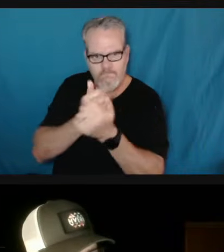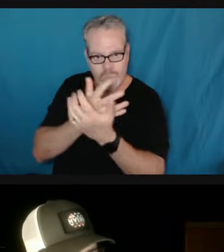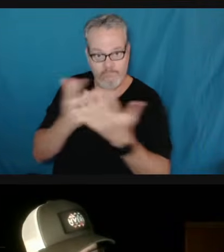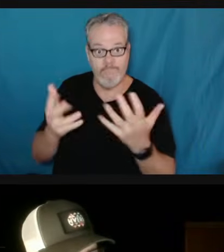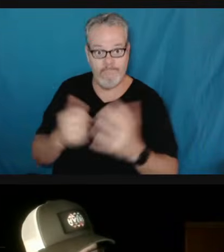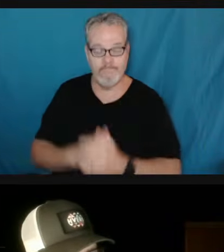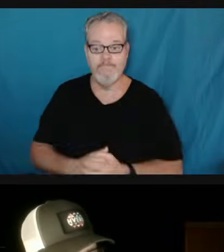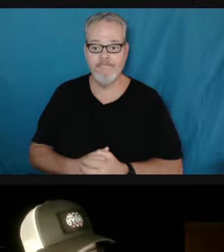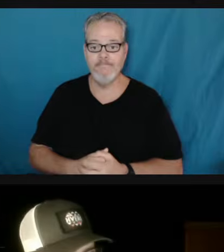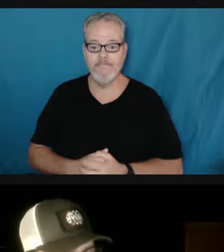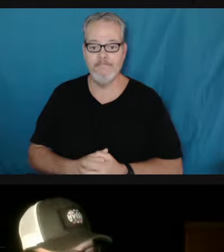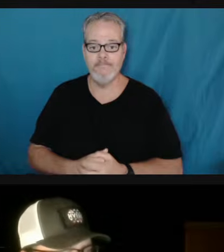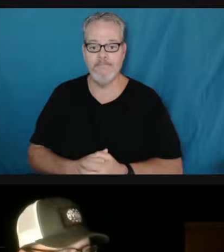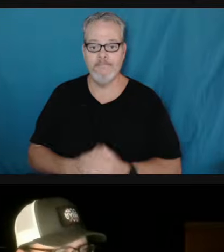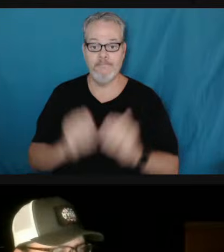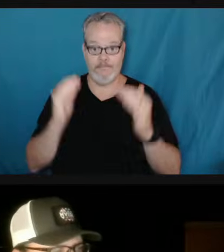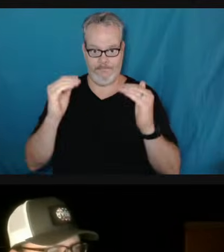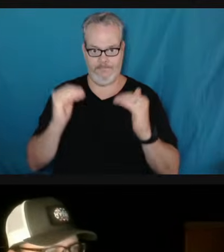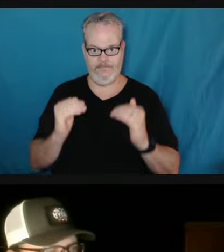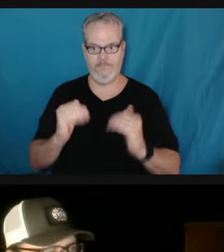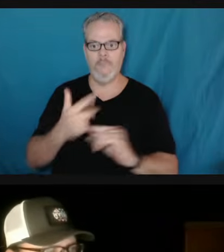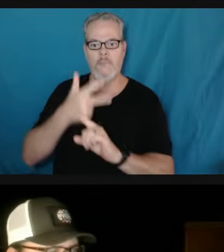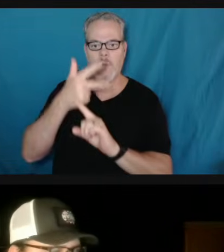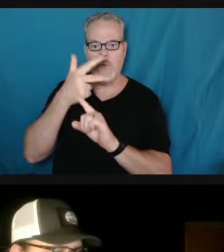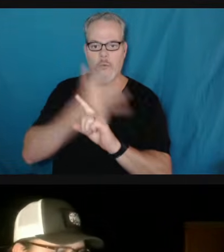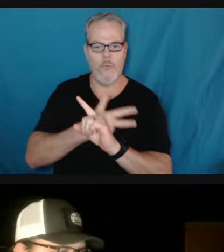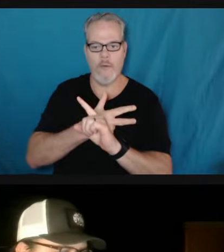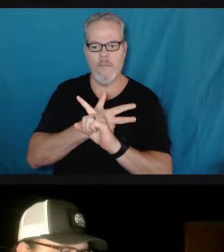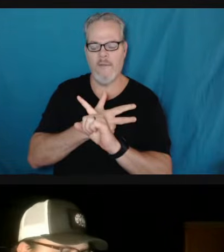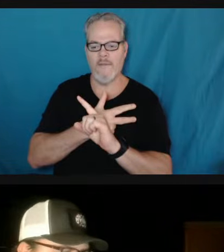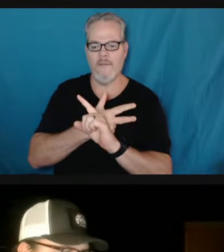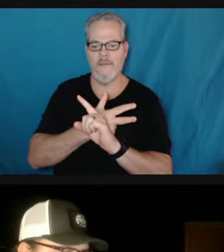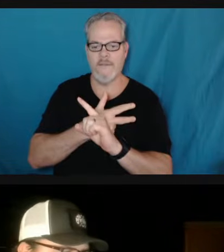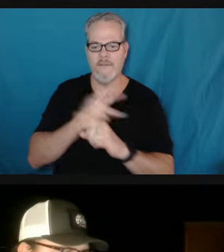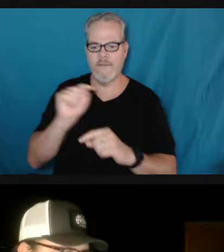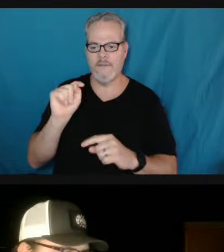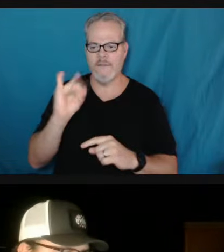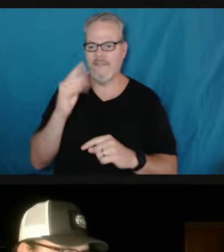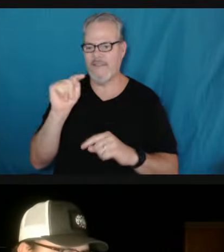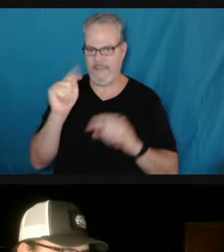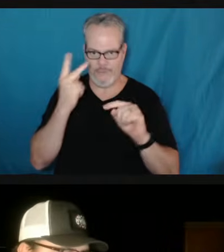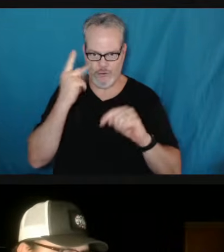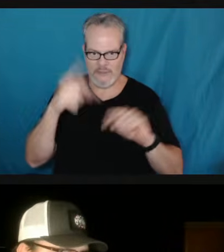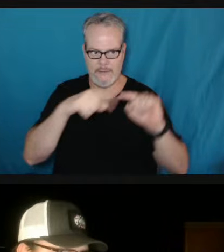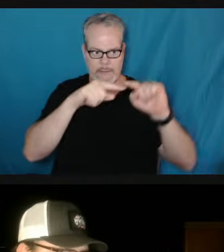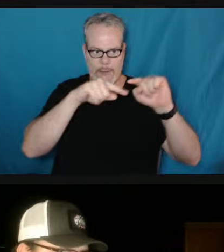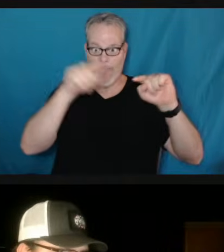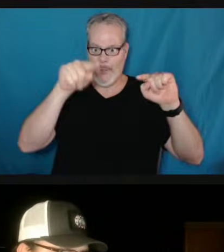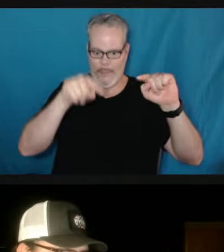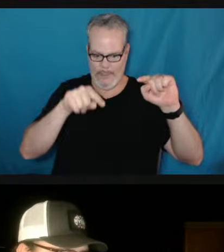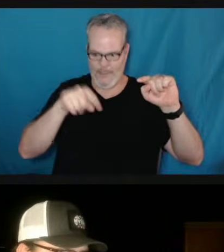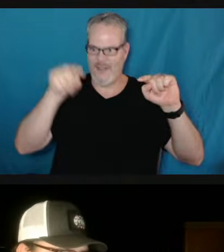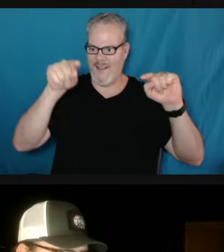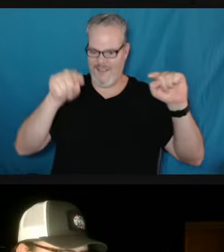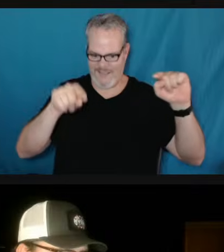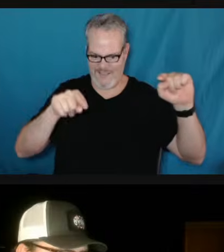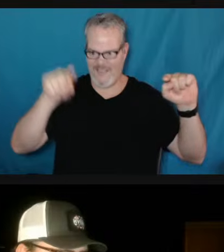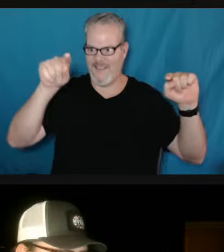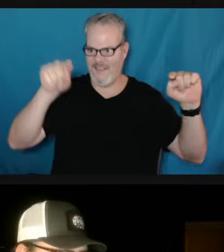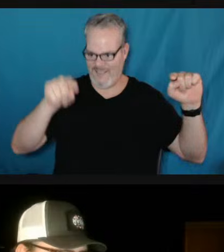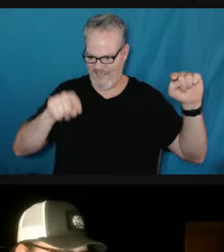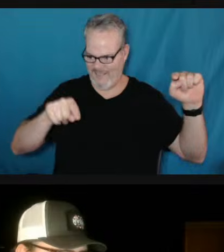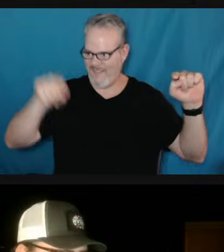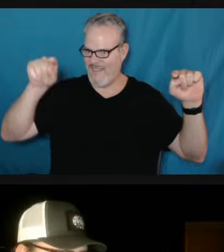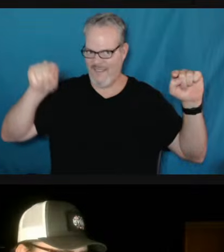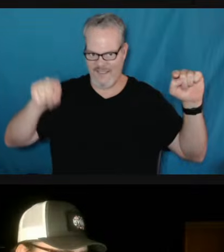So continuing on, here's the last 3 months of tilt. The same pattern continues here. You can see some of the other episodes have had these little